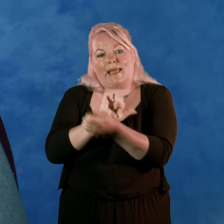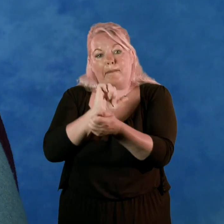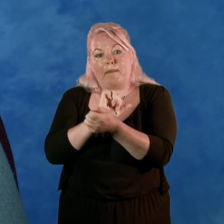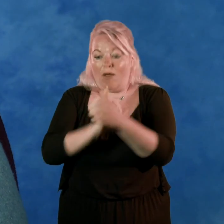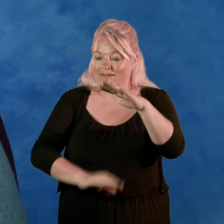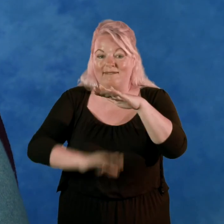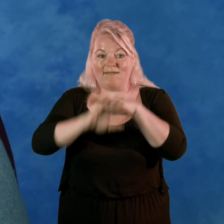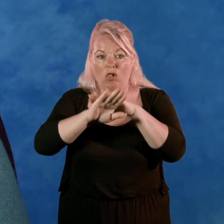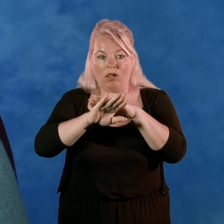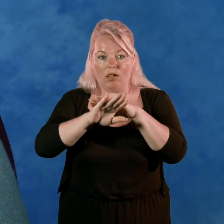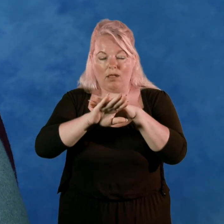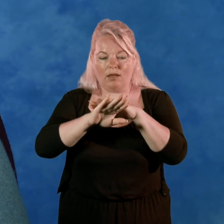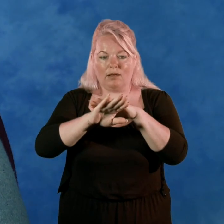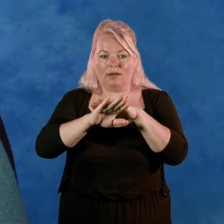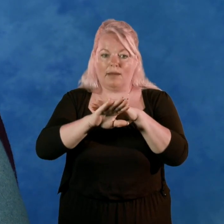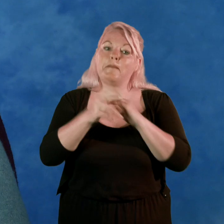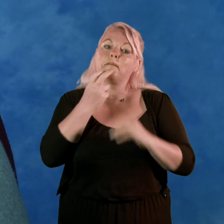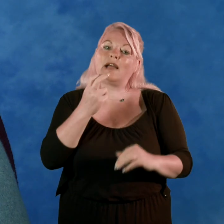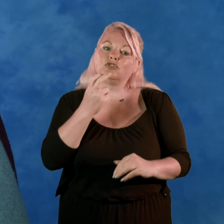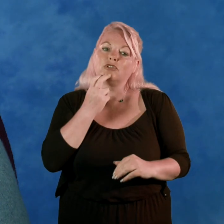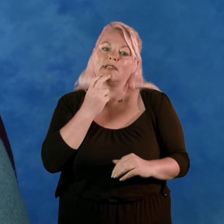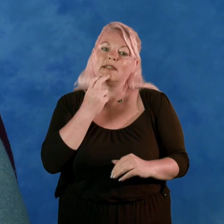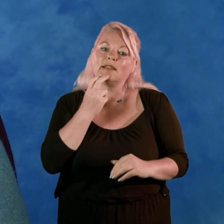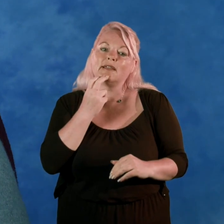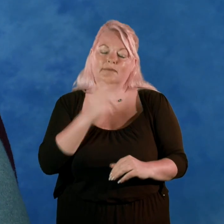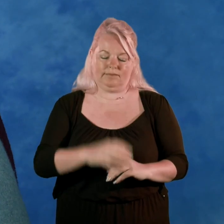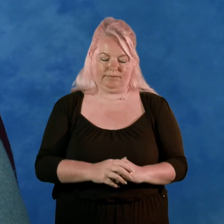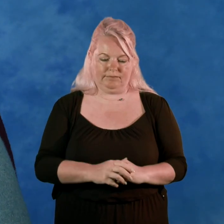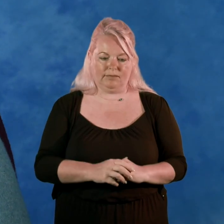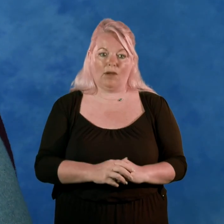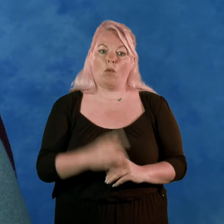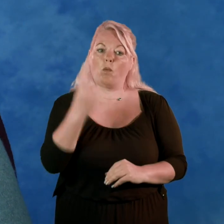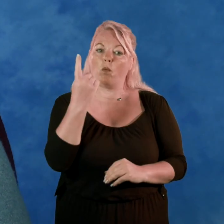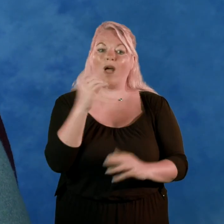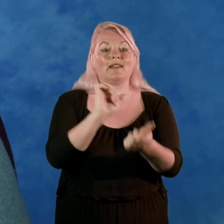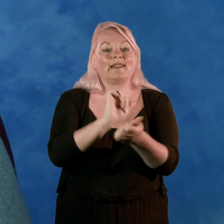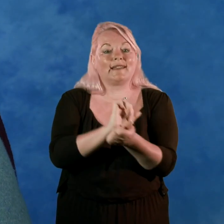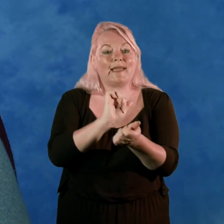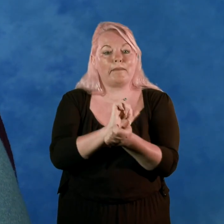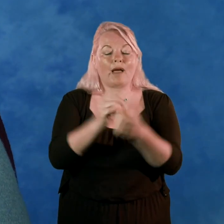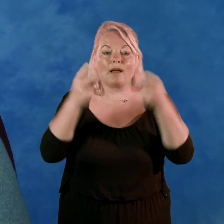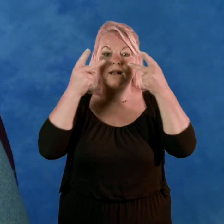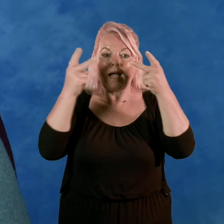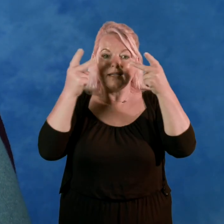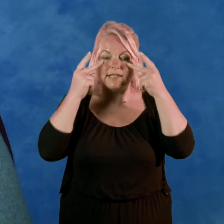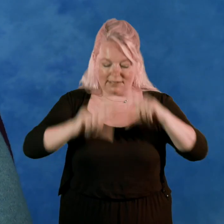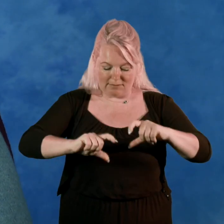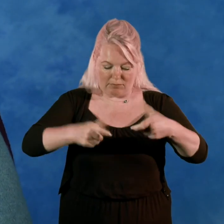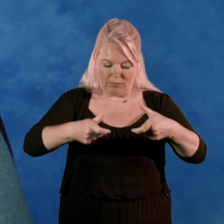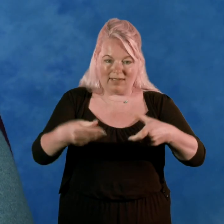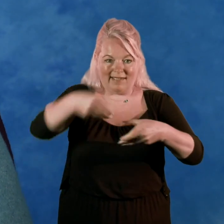already charged. And I keep a spare battery in my